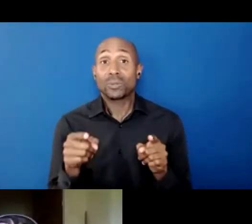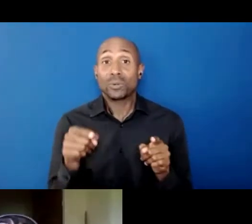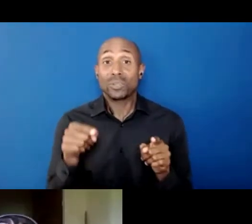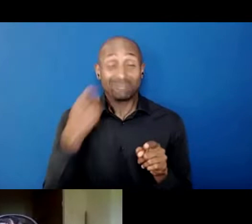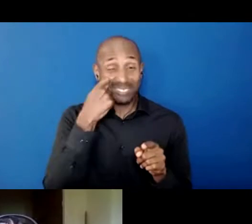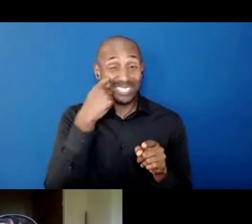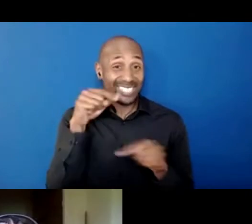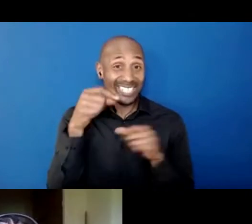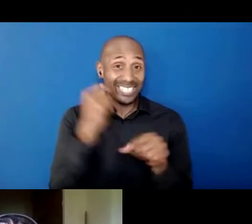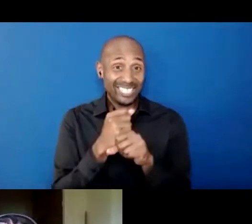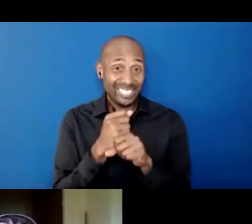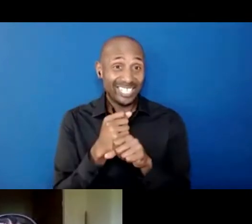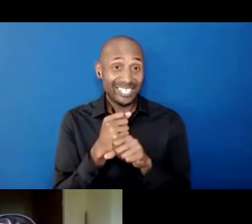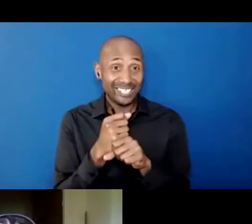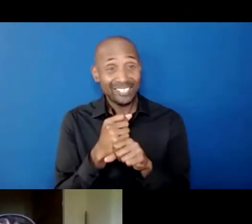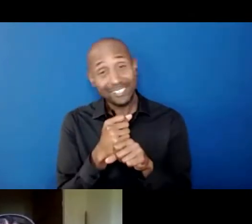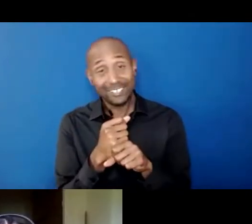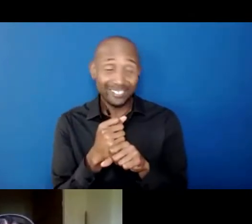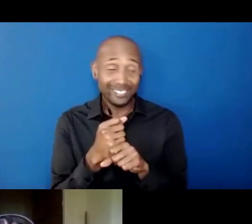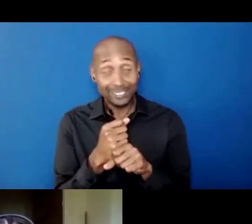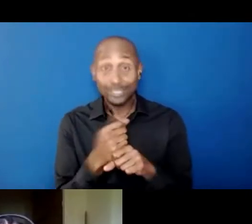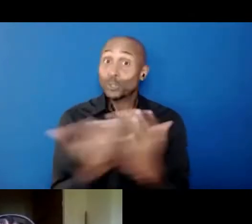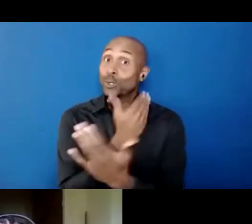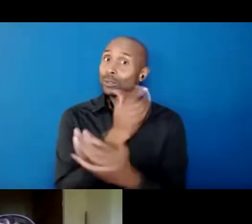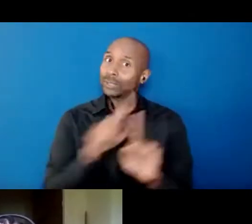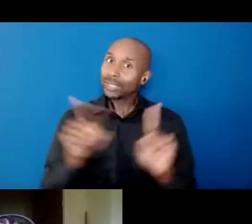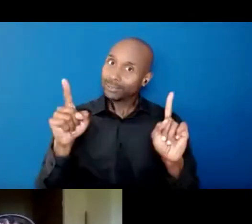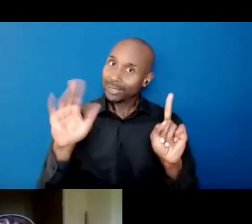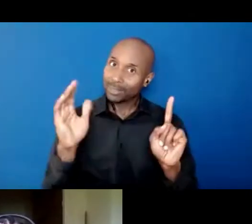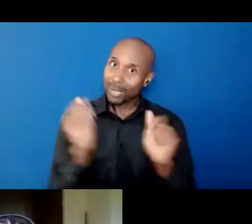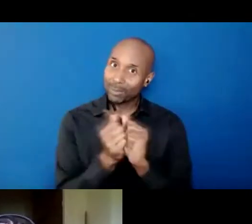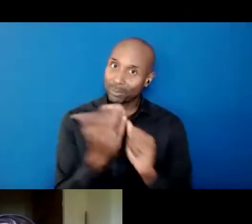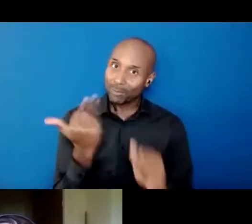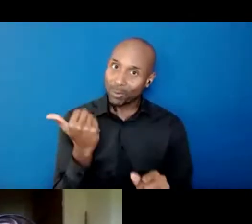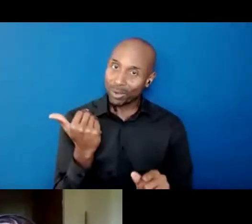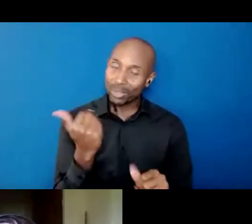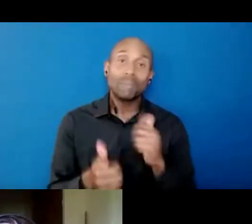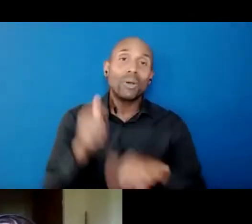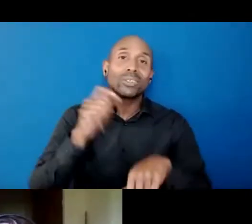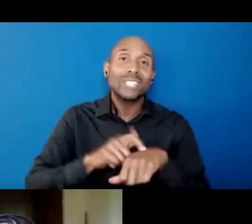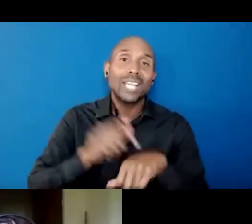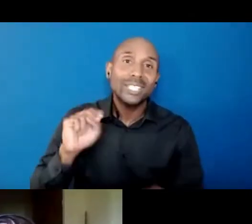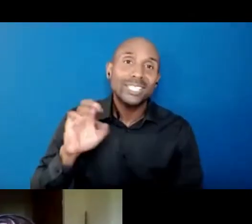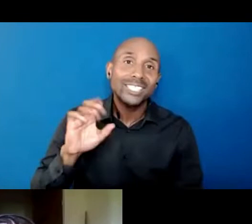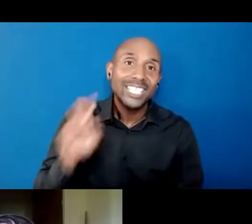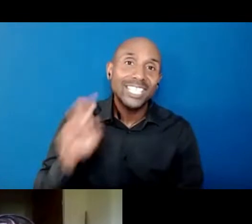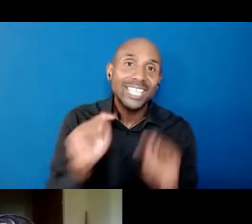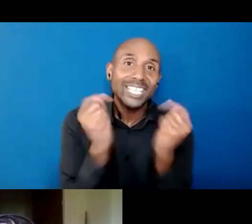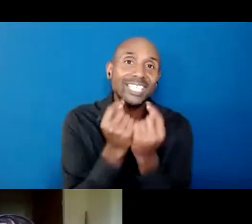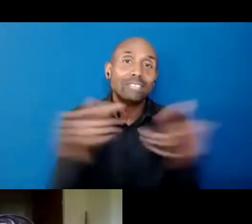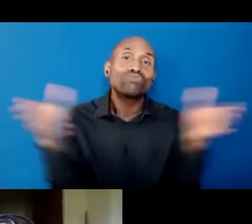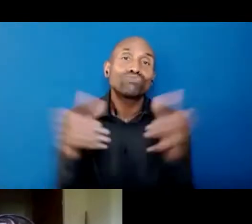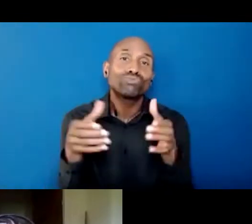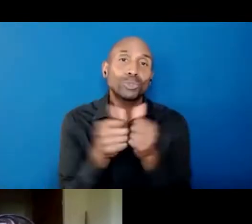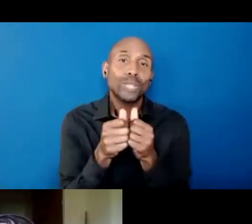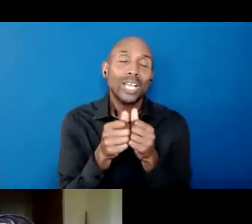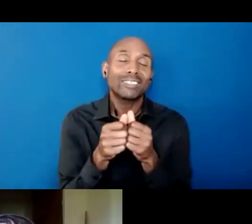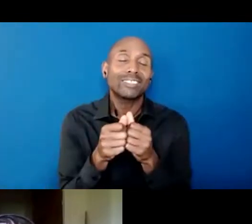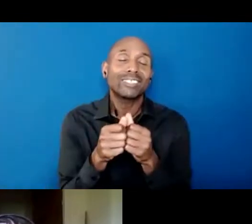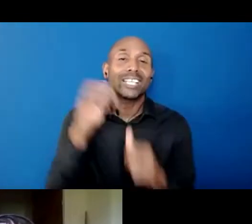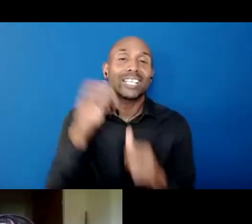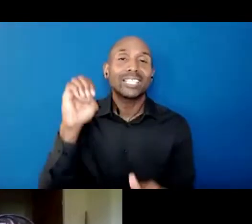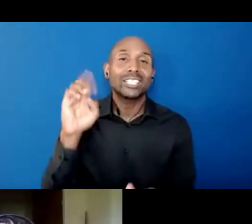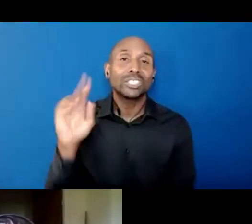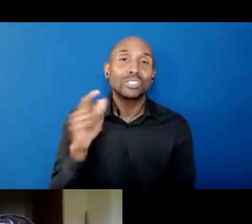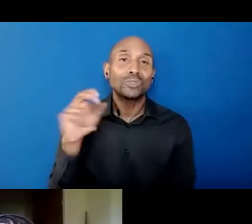like it did a few years ago. Usually the Clearinghouse team is all together in Eugene, Oregon, but